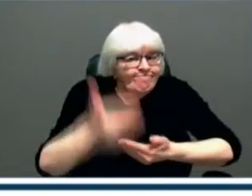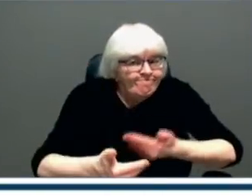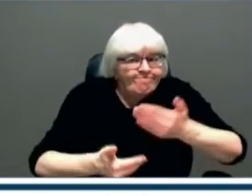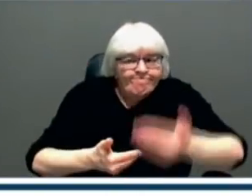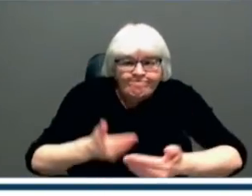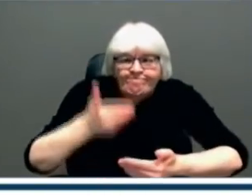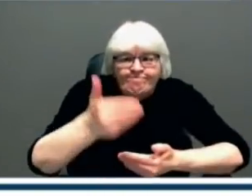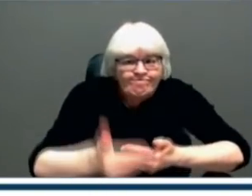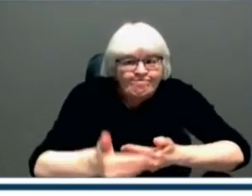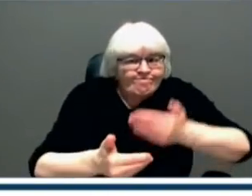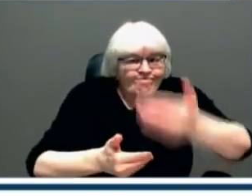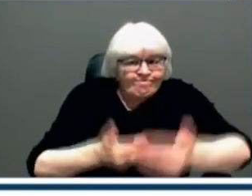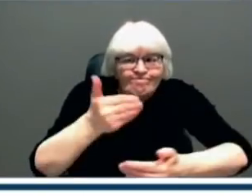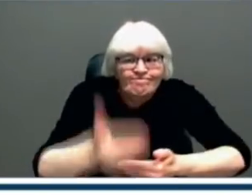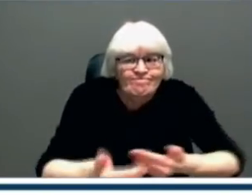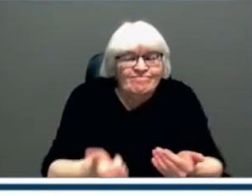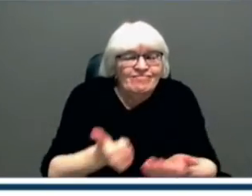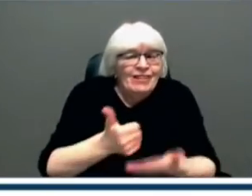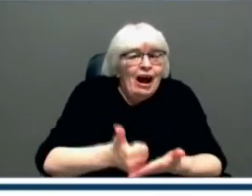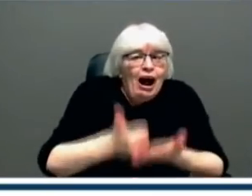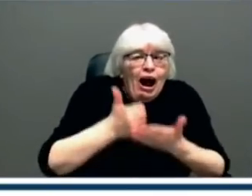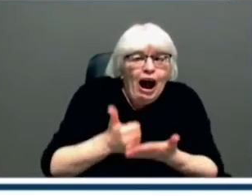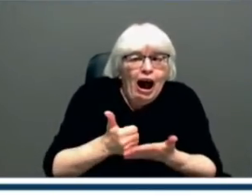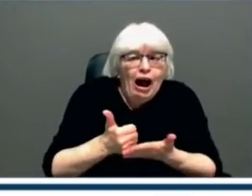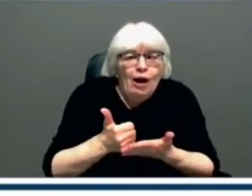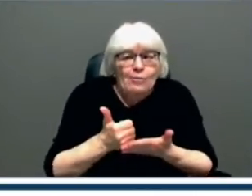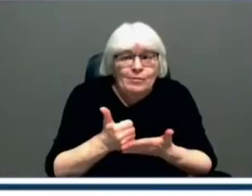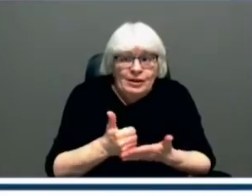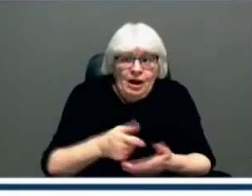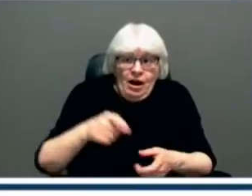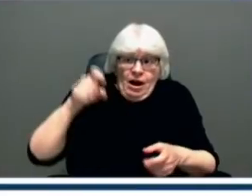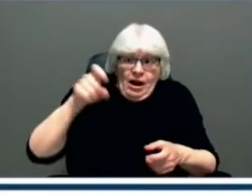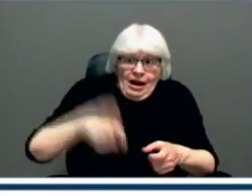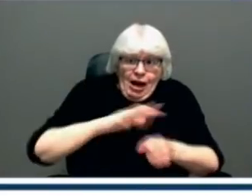do need to control COVID, but we also need to consider